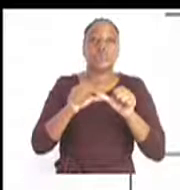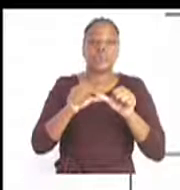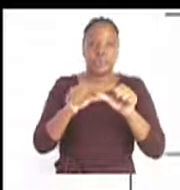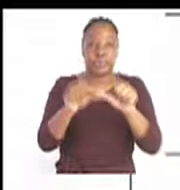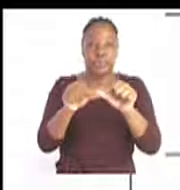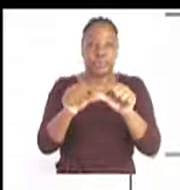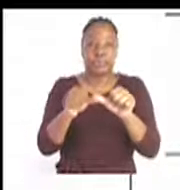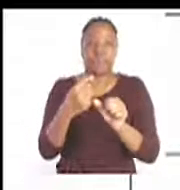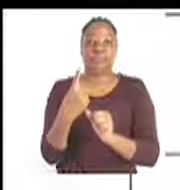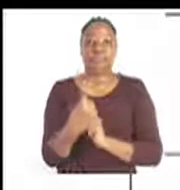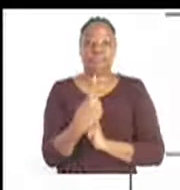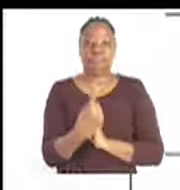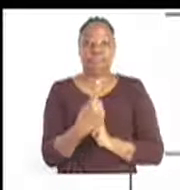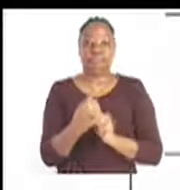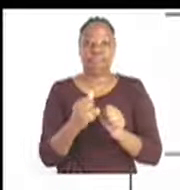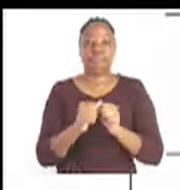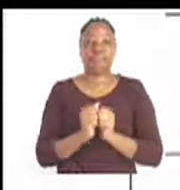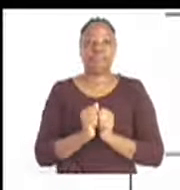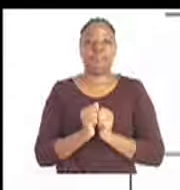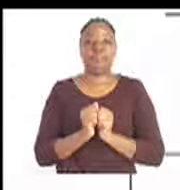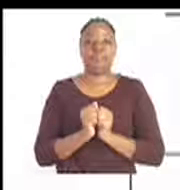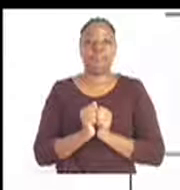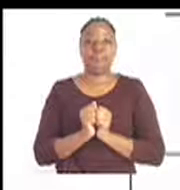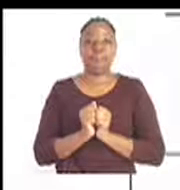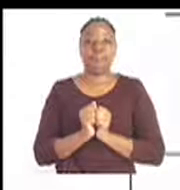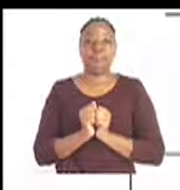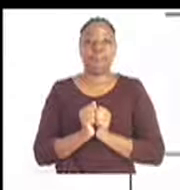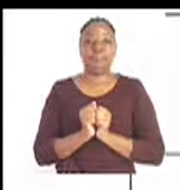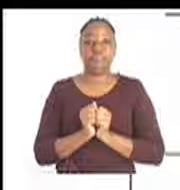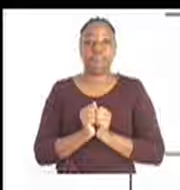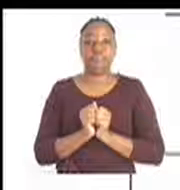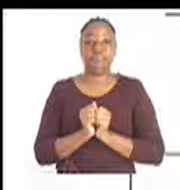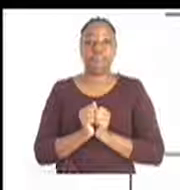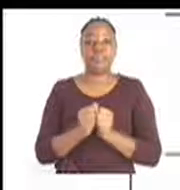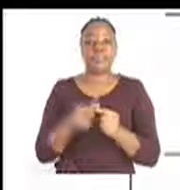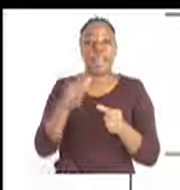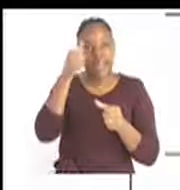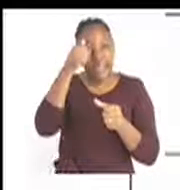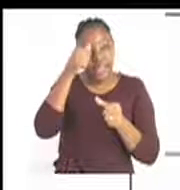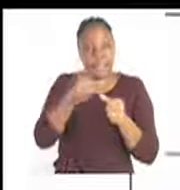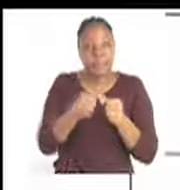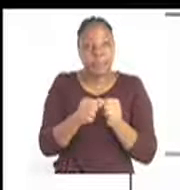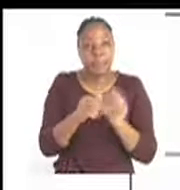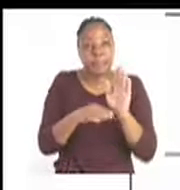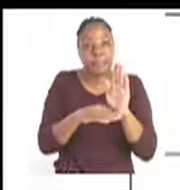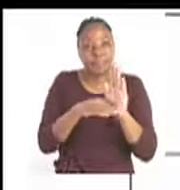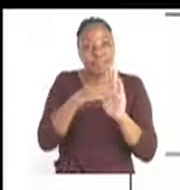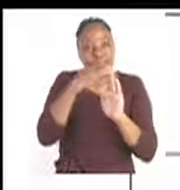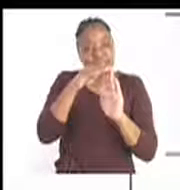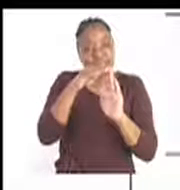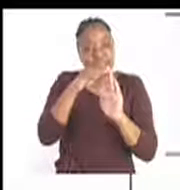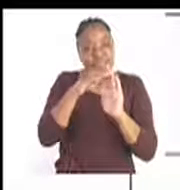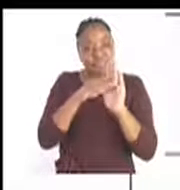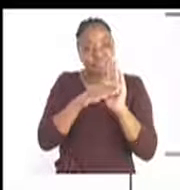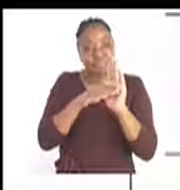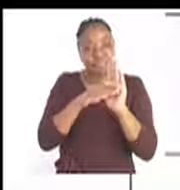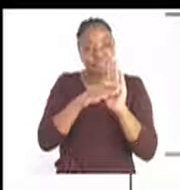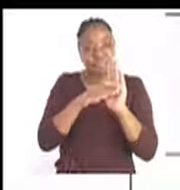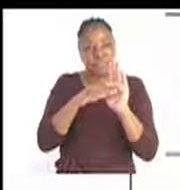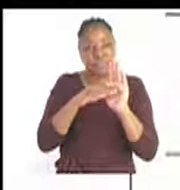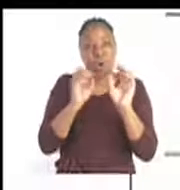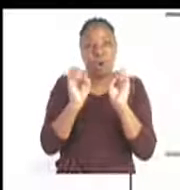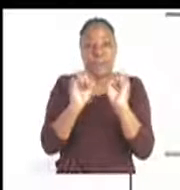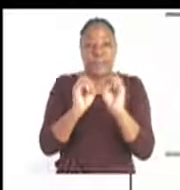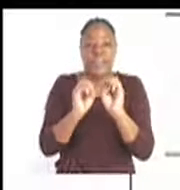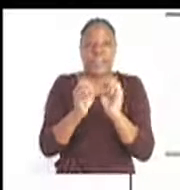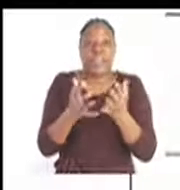by yourselves. Remember, we are talking about capacity, which means how much can be held in that